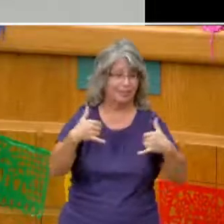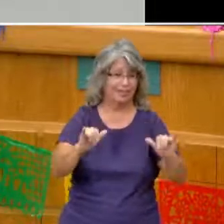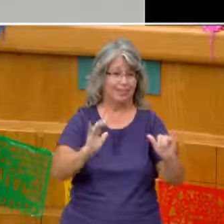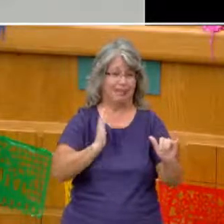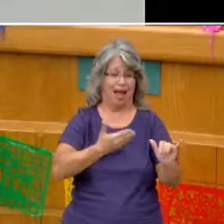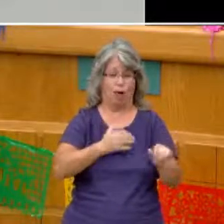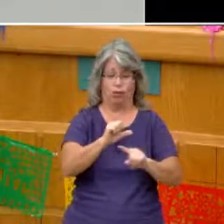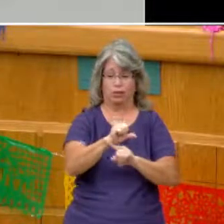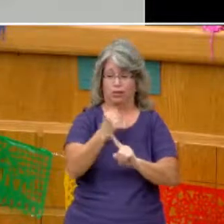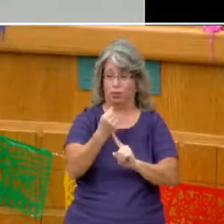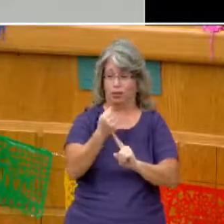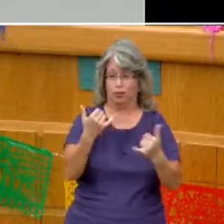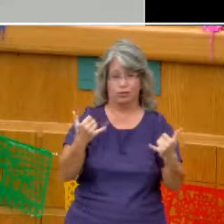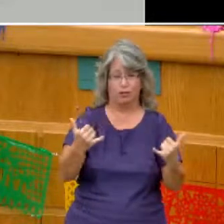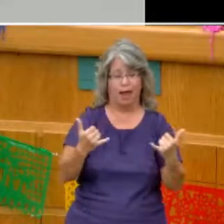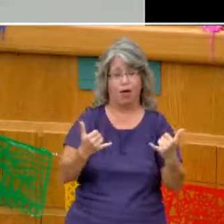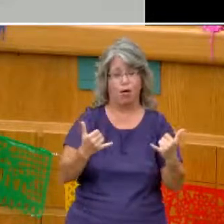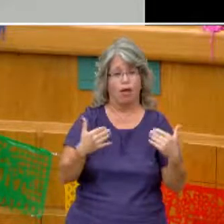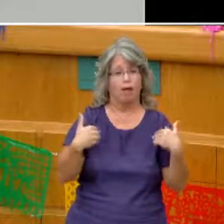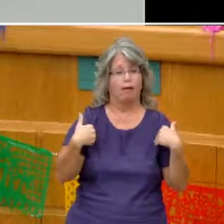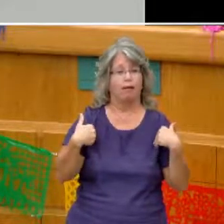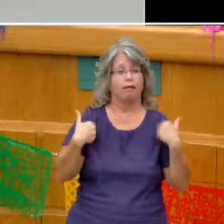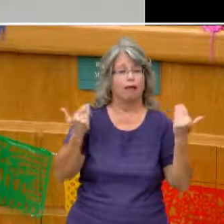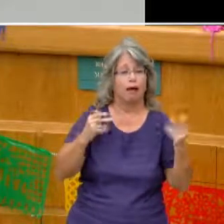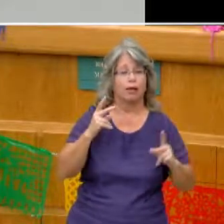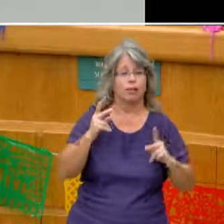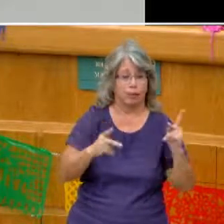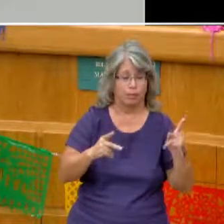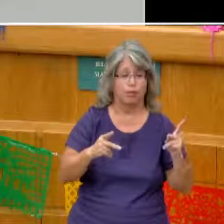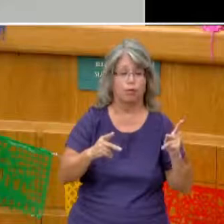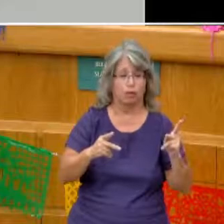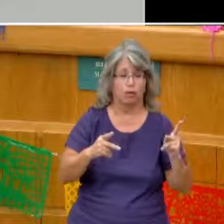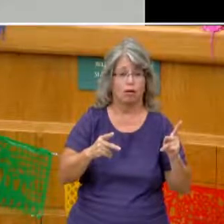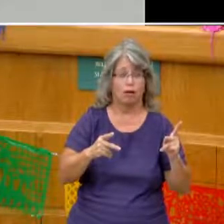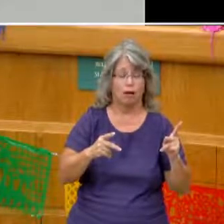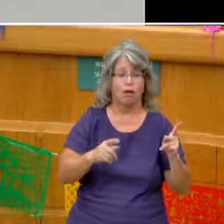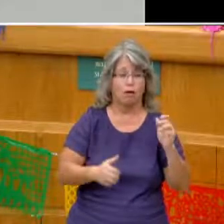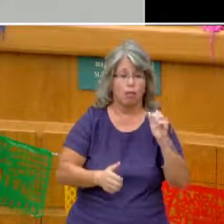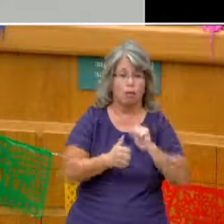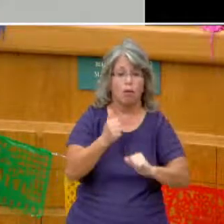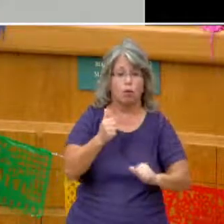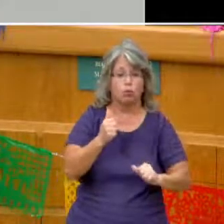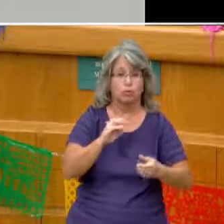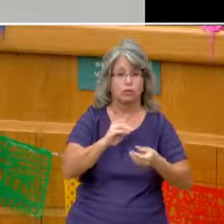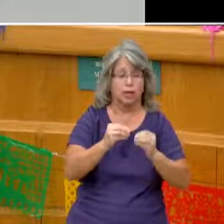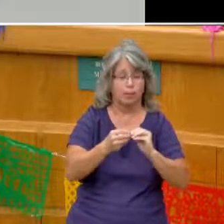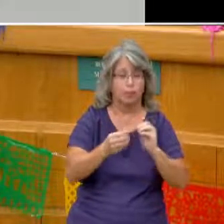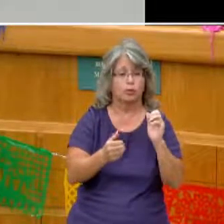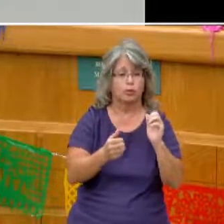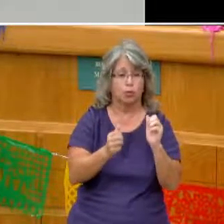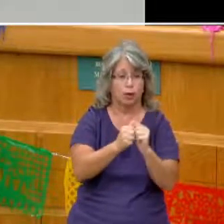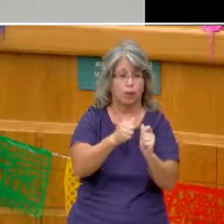bend are testing positive for COVID the most, and we don't want that to be happening.